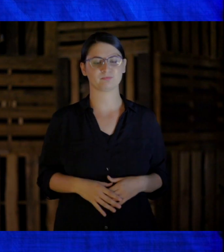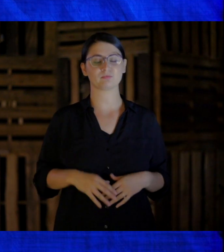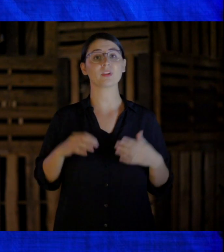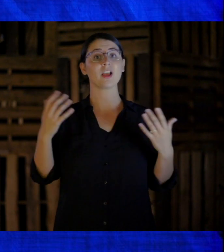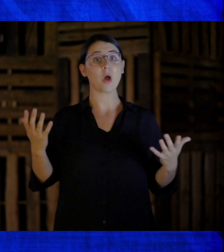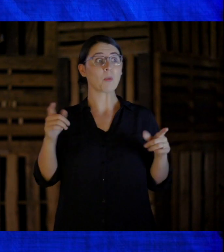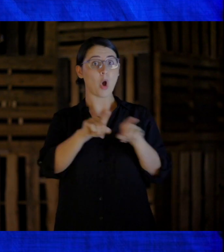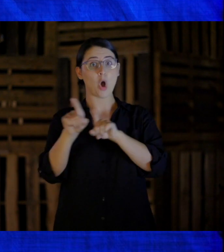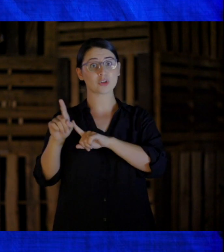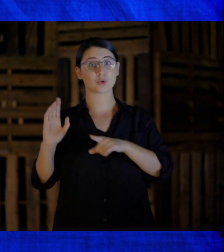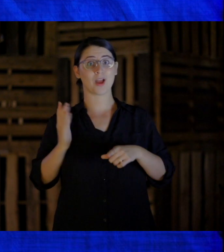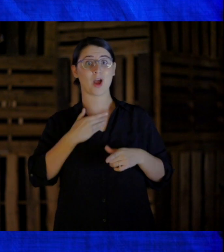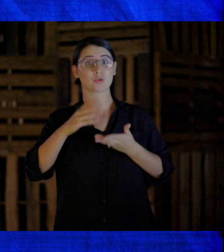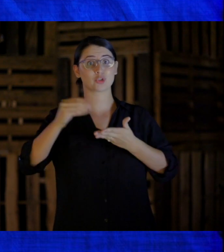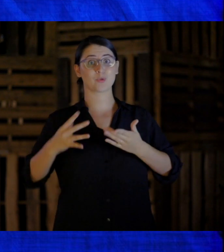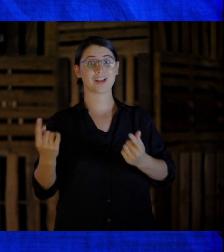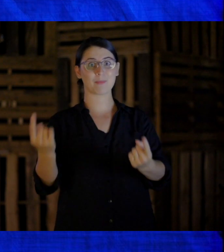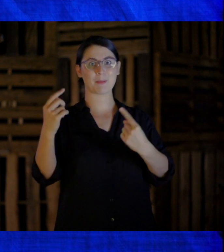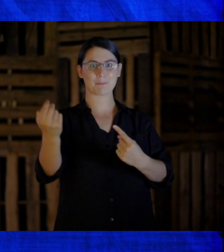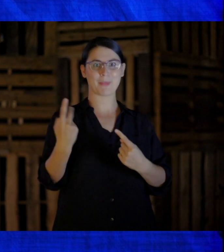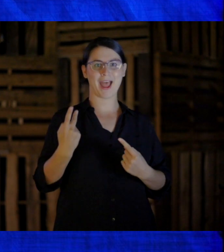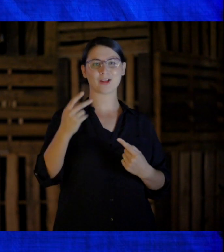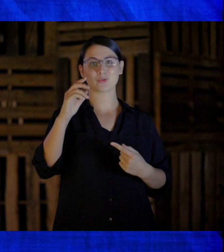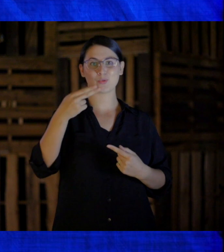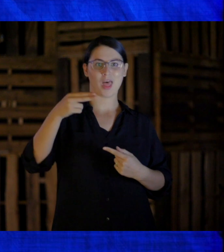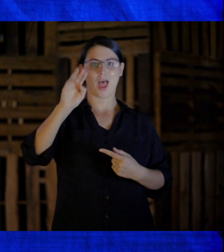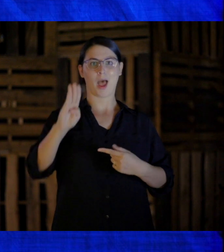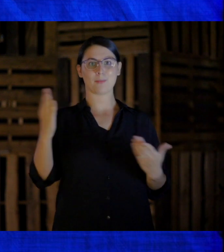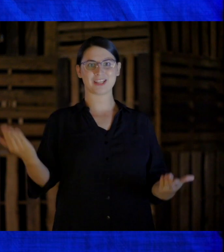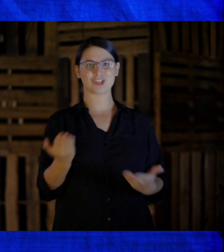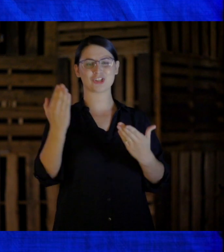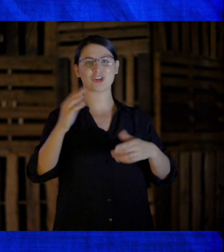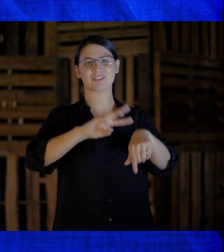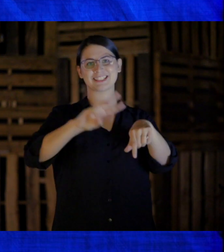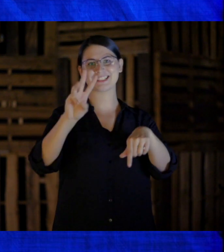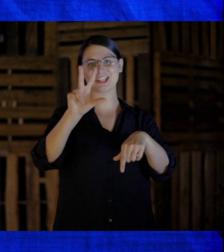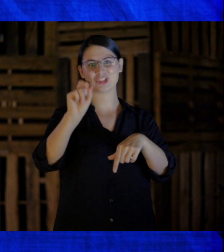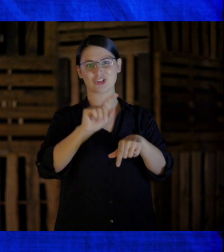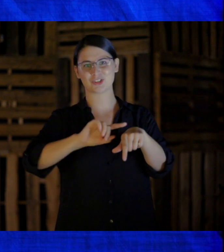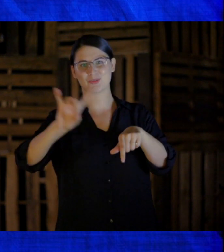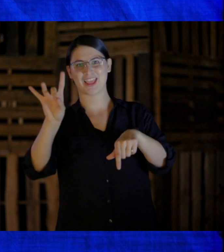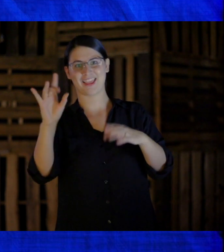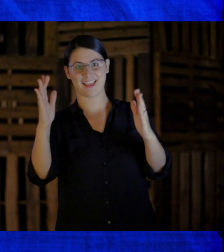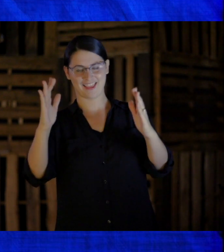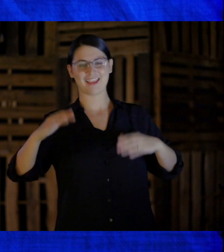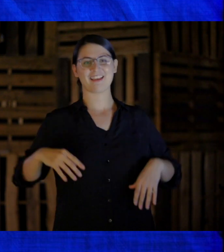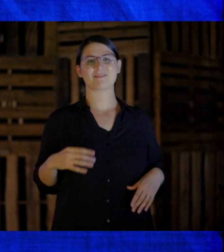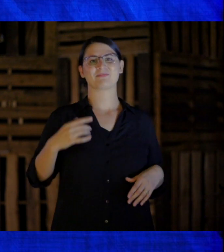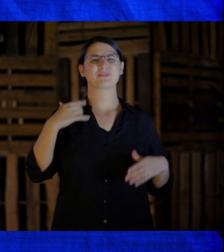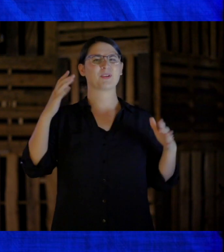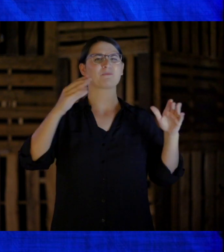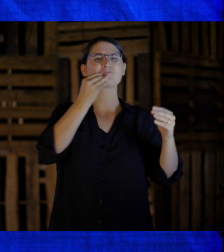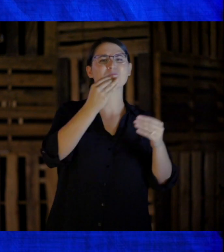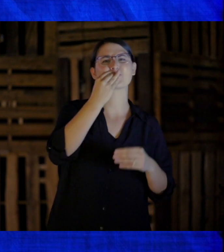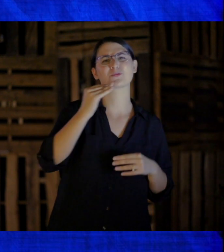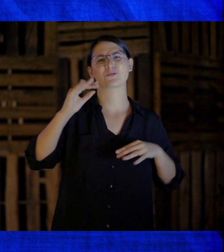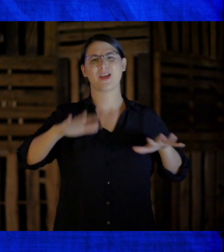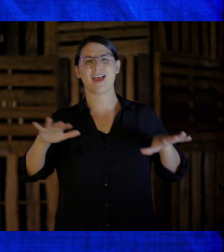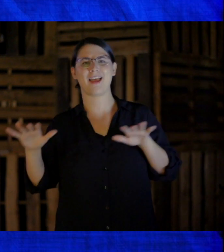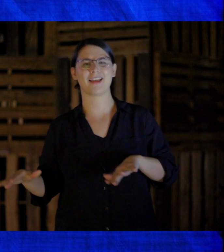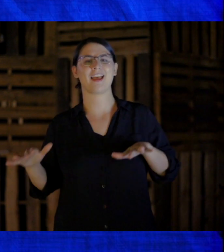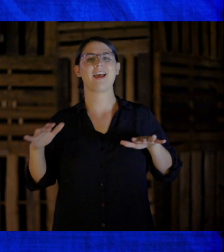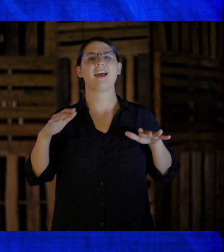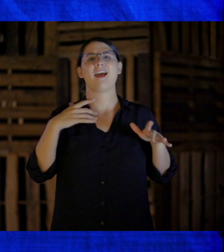on Wednesday, September 9th from 6:30 to 8. We're going to have food, we'll have hangout time, and we'll jump into the prior